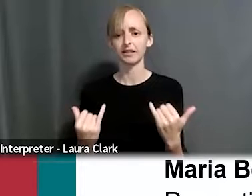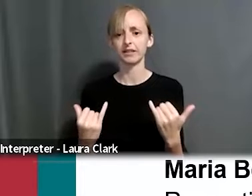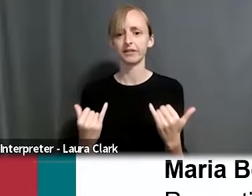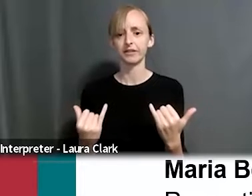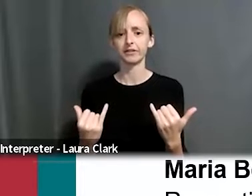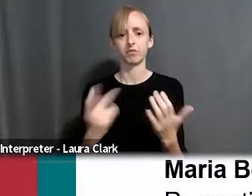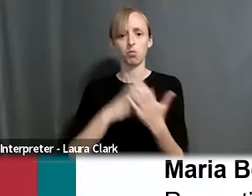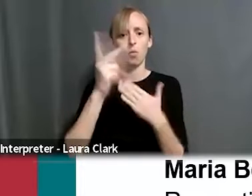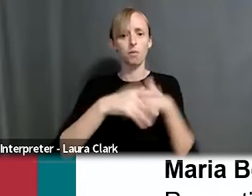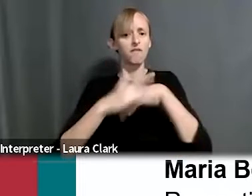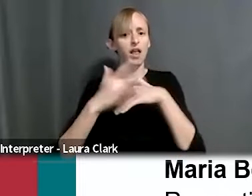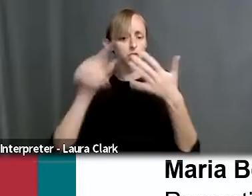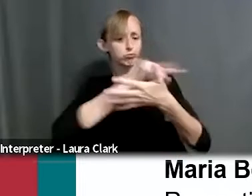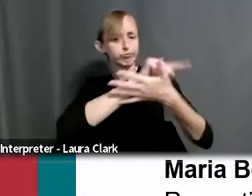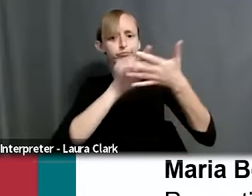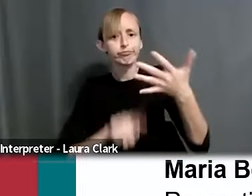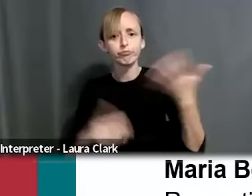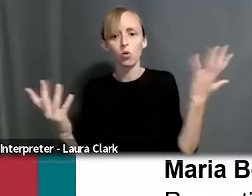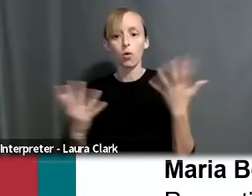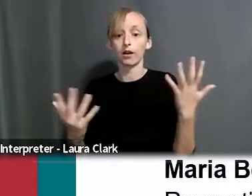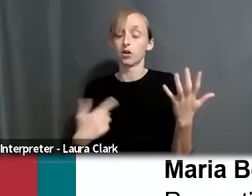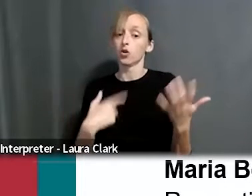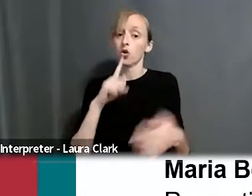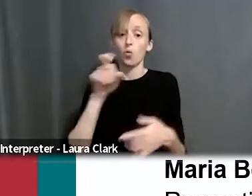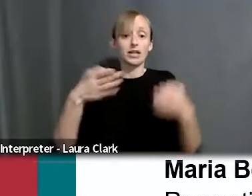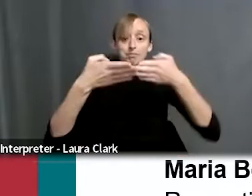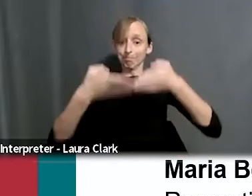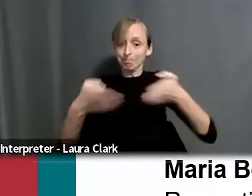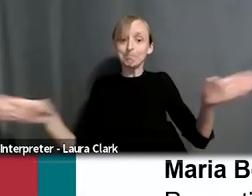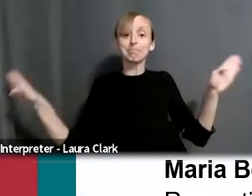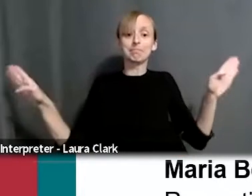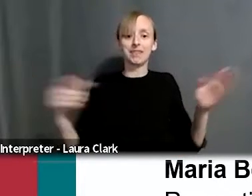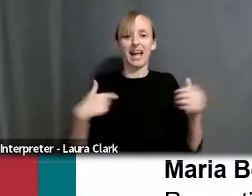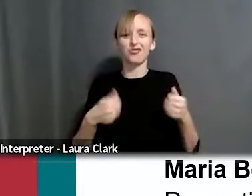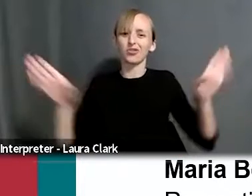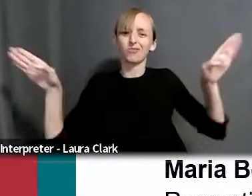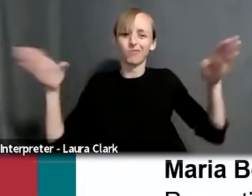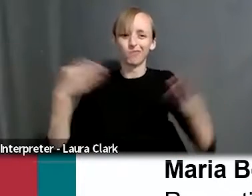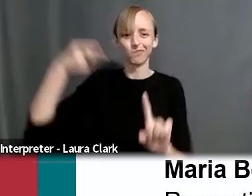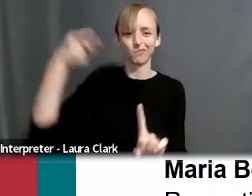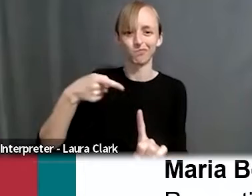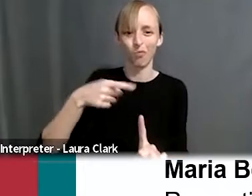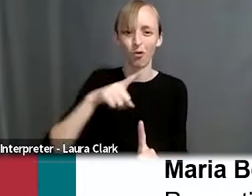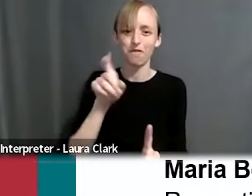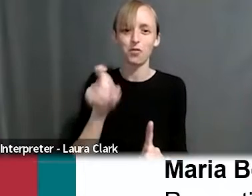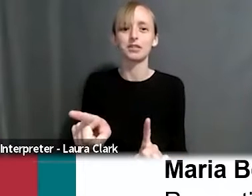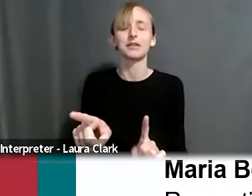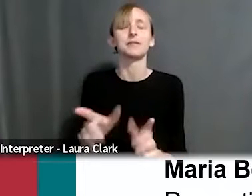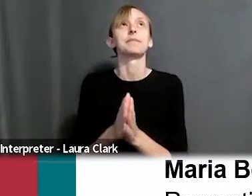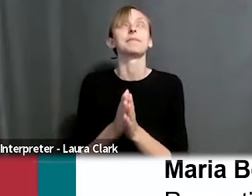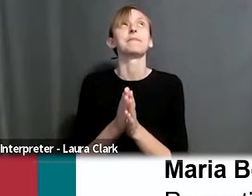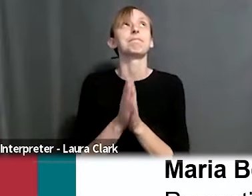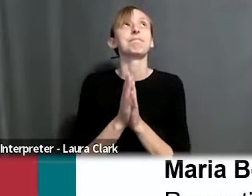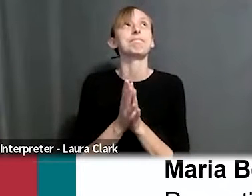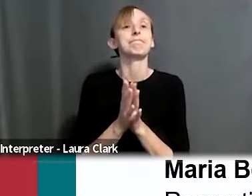our programs. And this is a huge question. And so I'll try and narrow it down a little bit. In terms